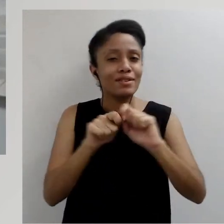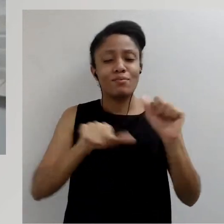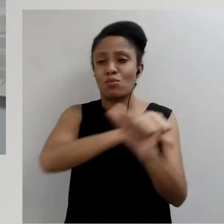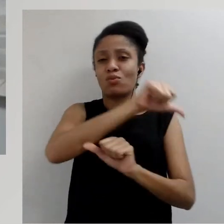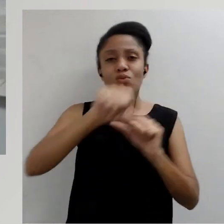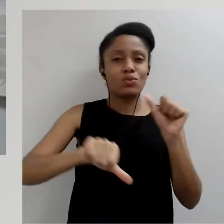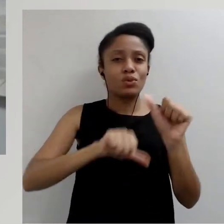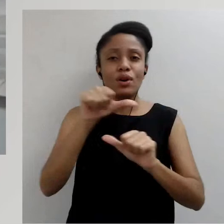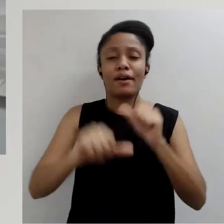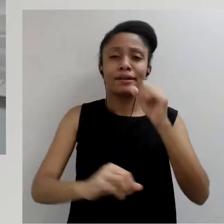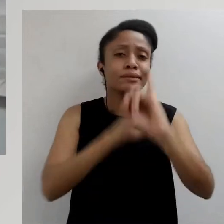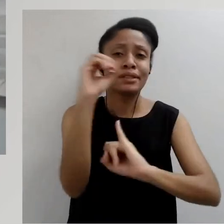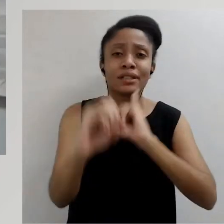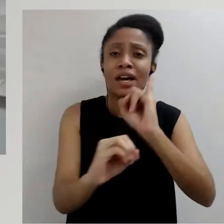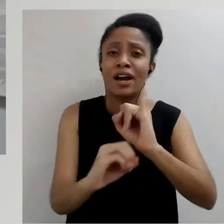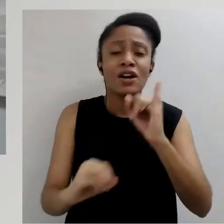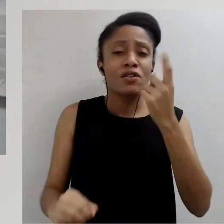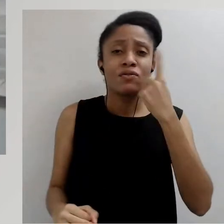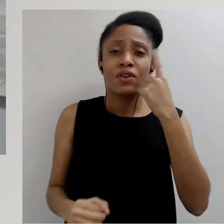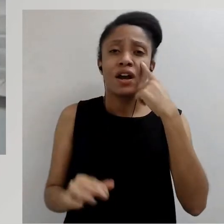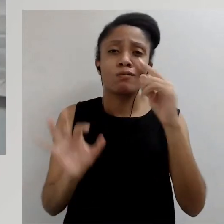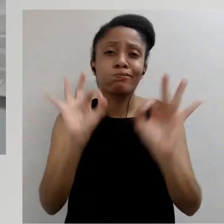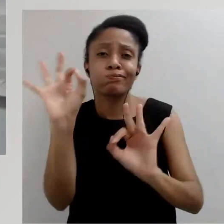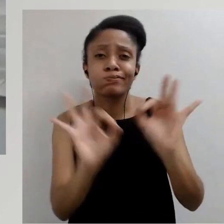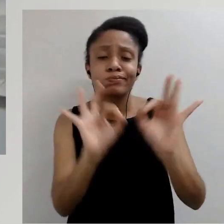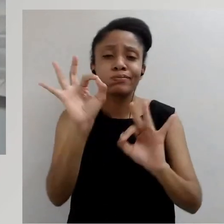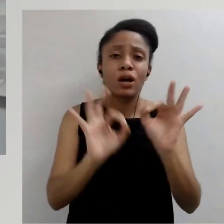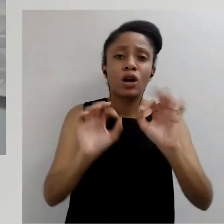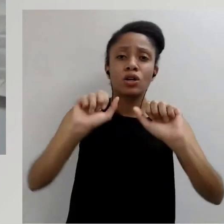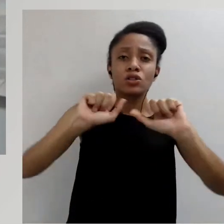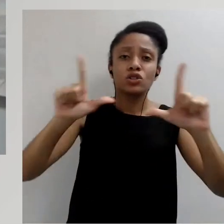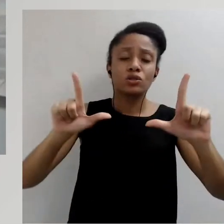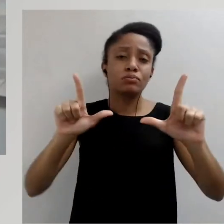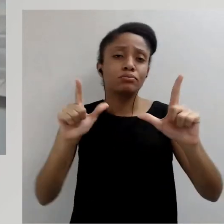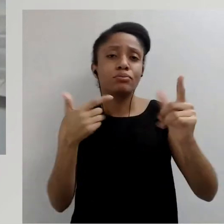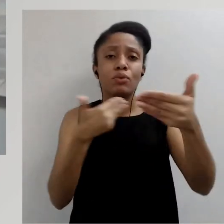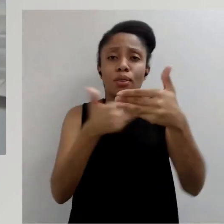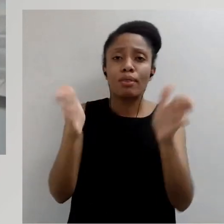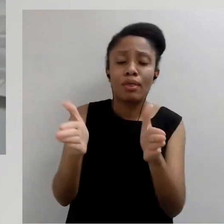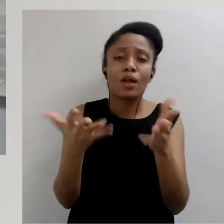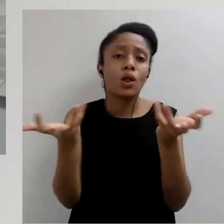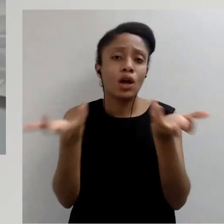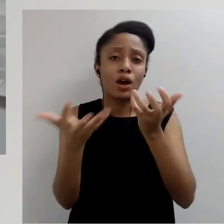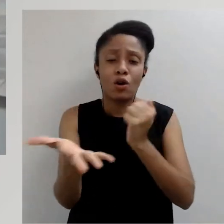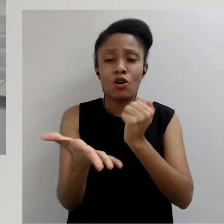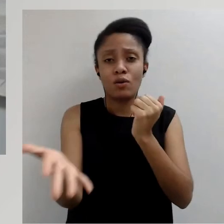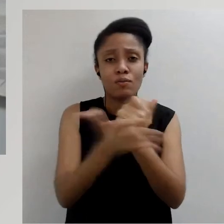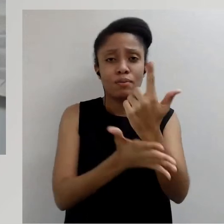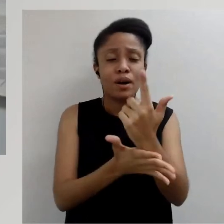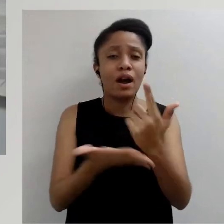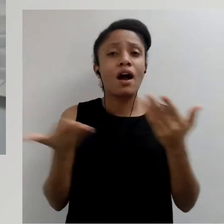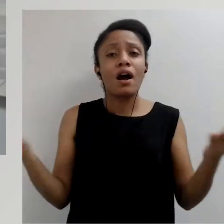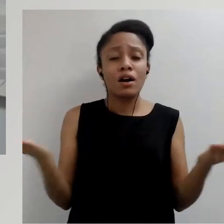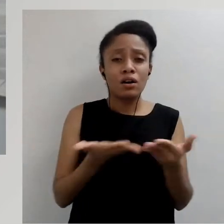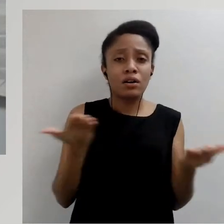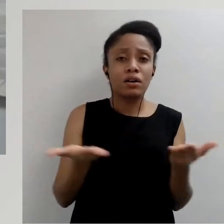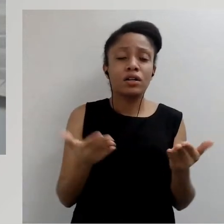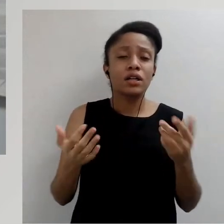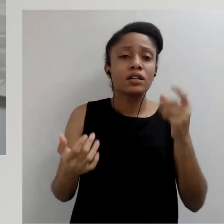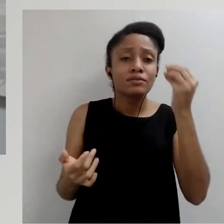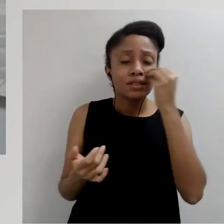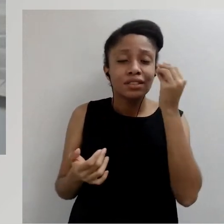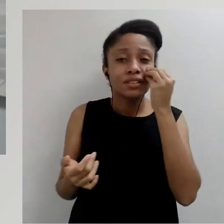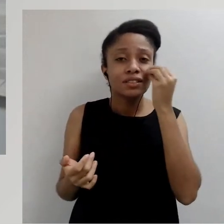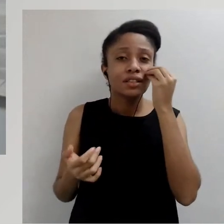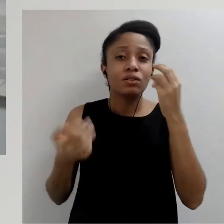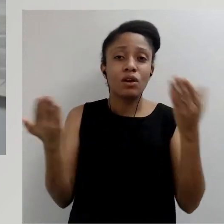this dependency with the clients. Nowadays, you have the model. You can go online and you have all the models and formats that you want